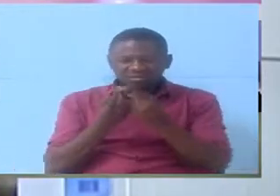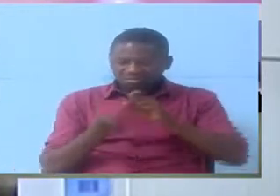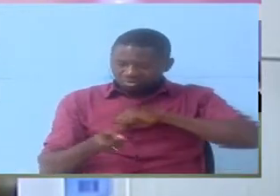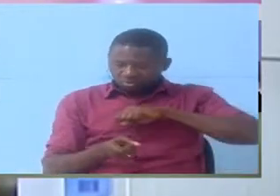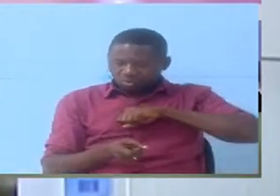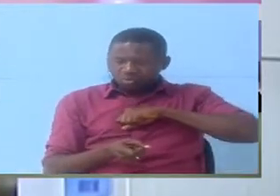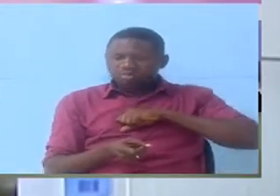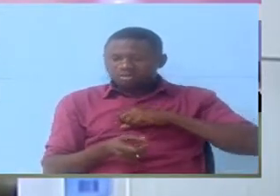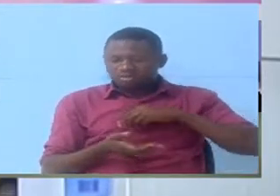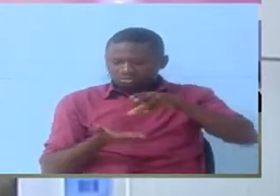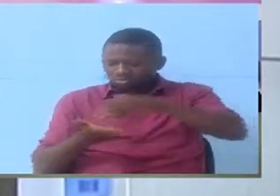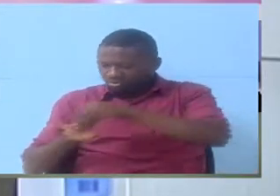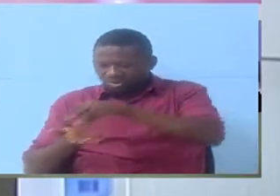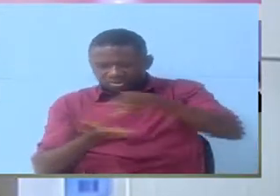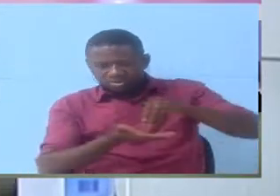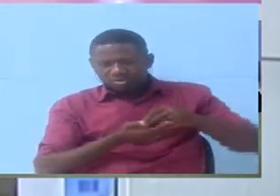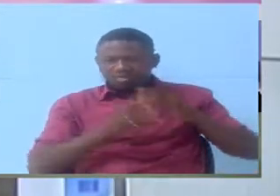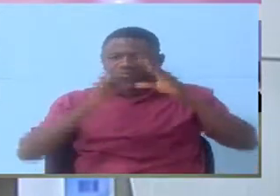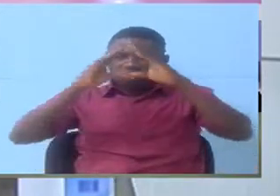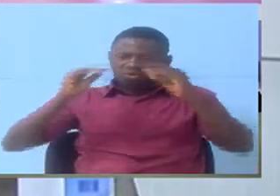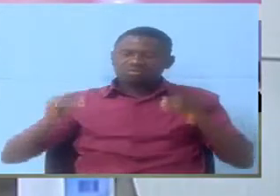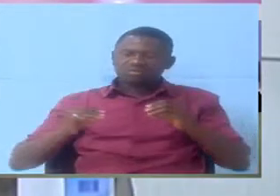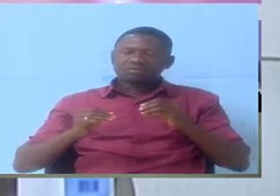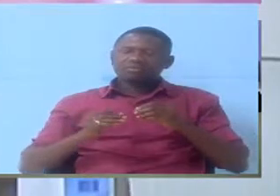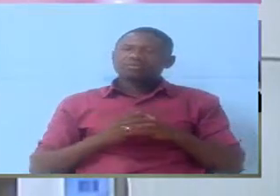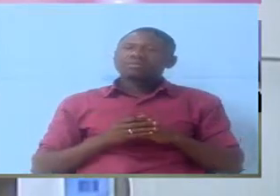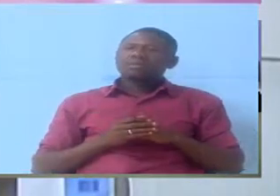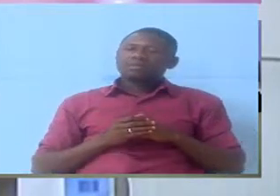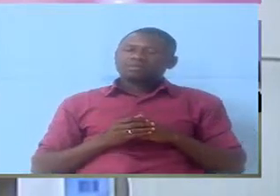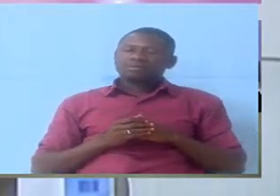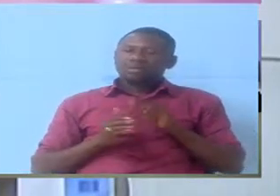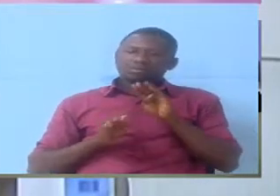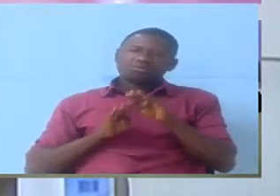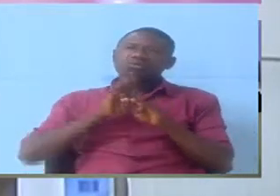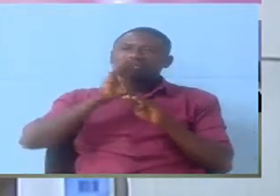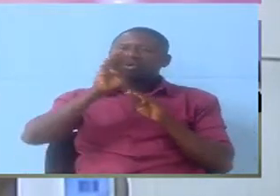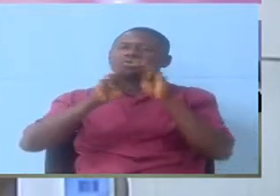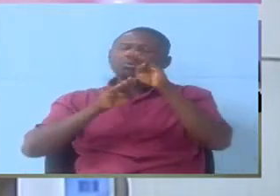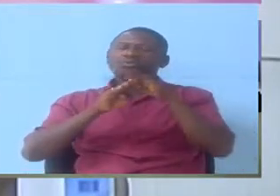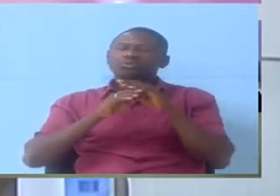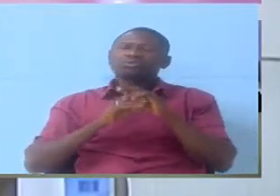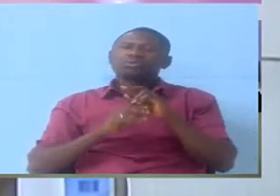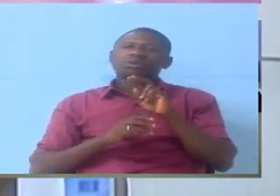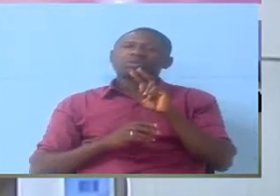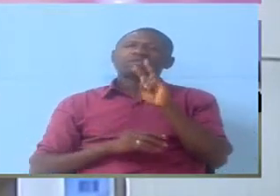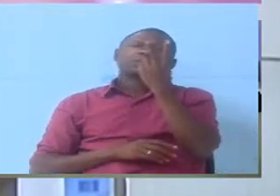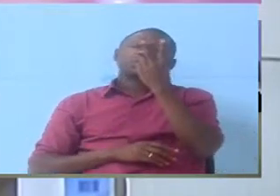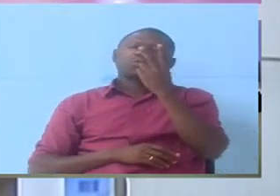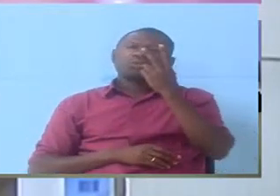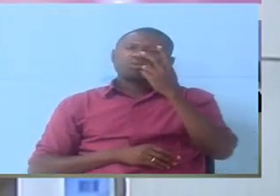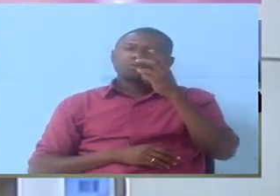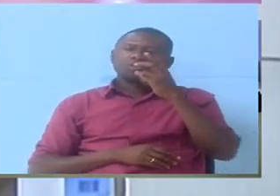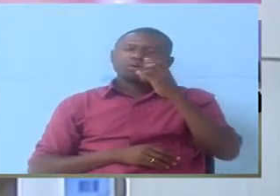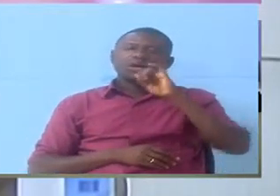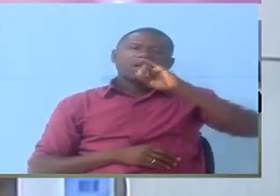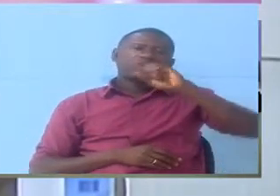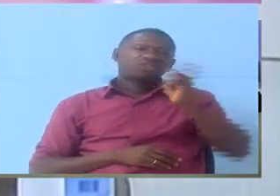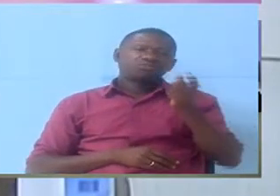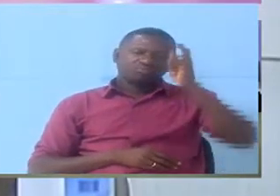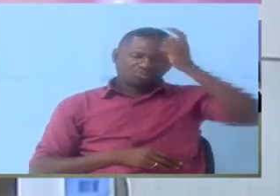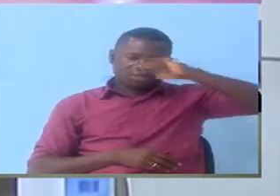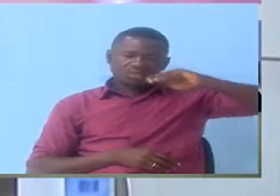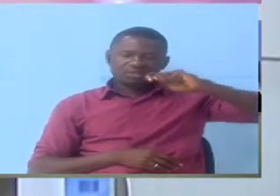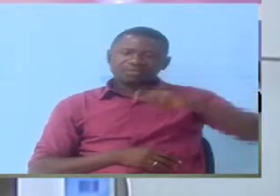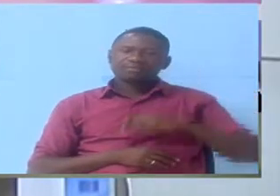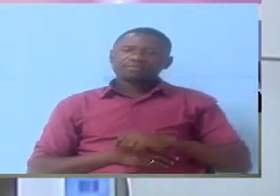then I climbed, went to the DIG's office, I gave him my